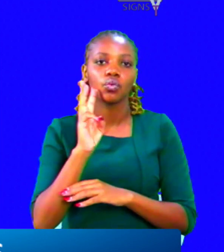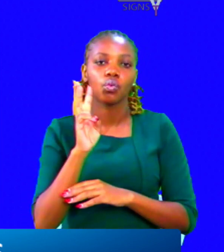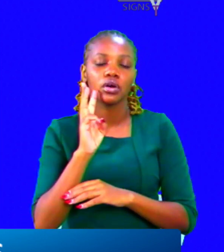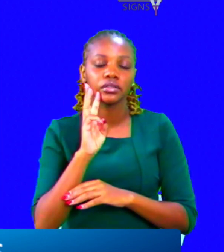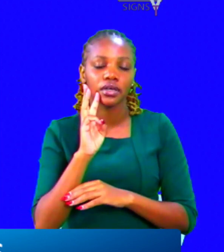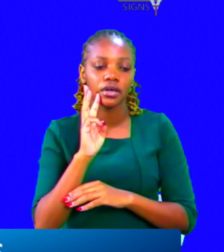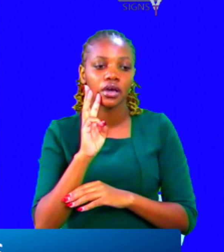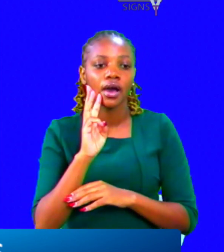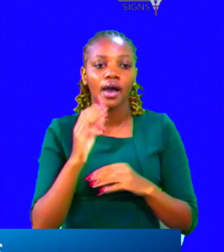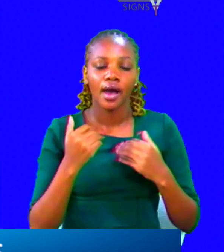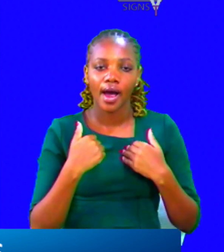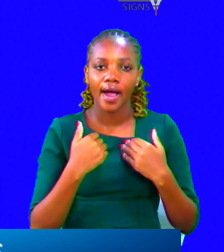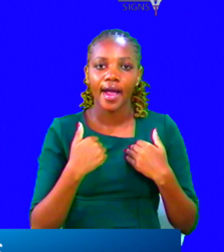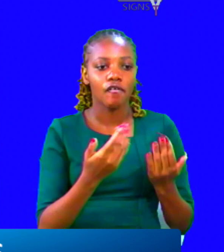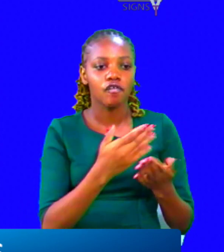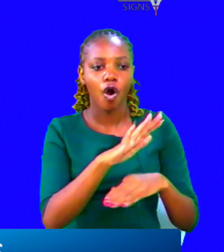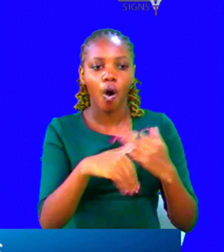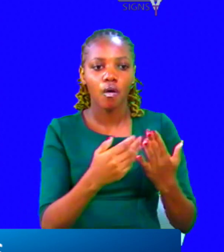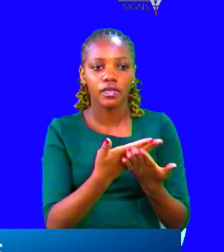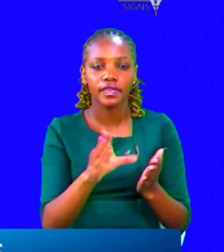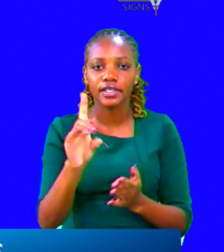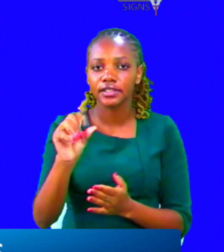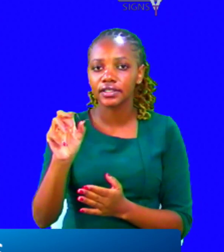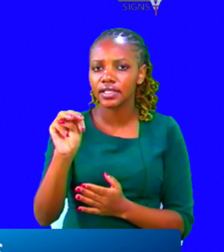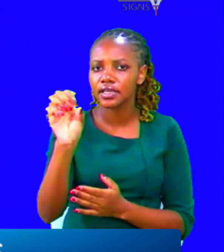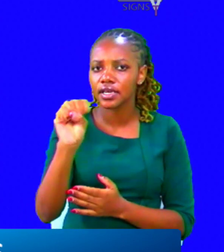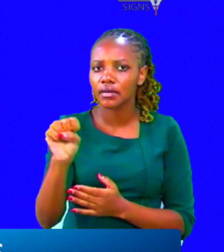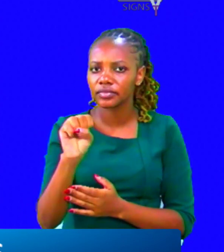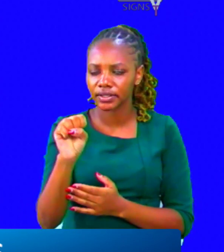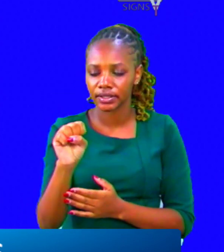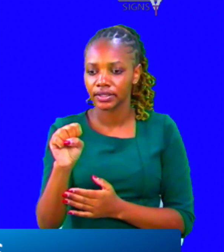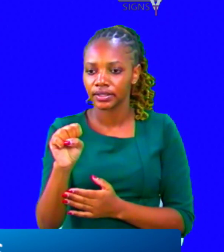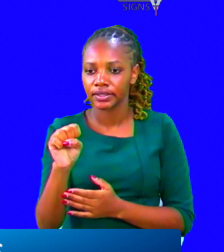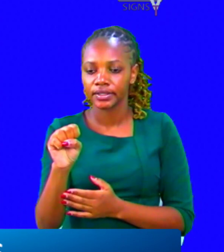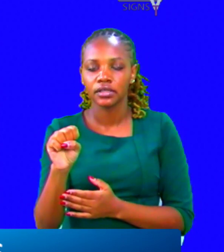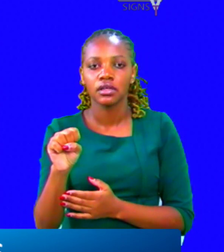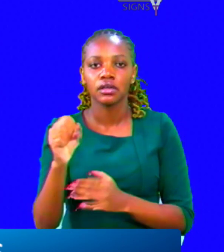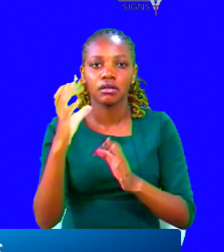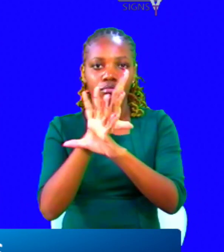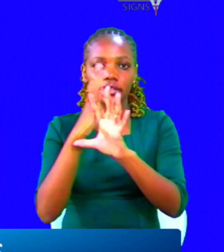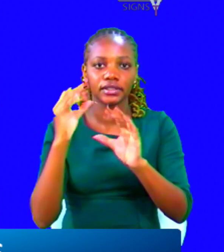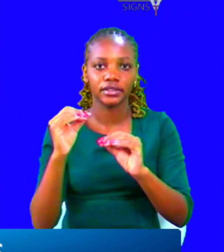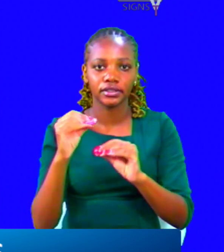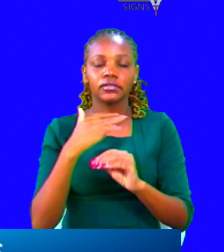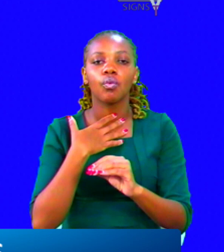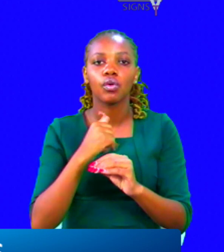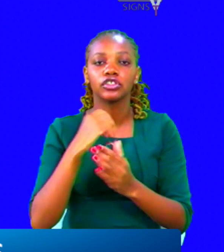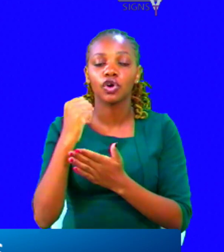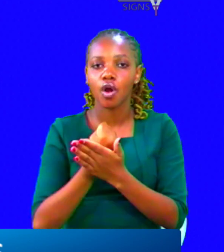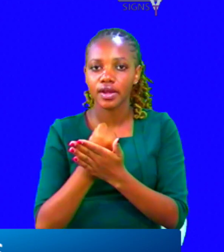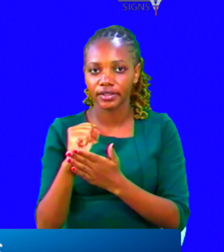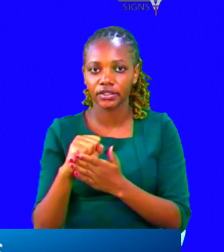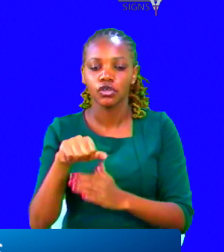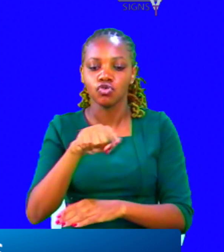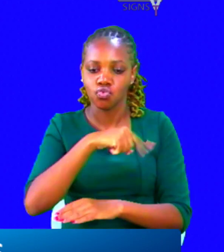wa maji niko na all these dams that are called the colonial dams. His Excellency has asked for